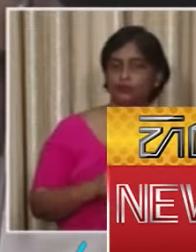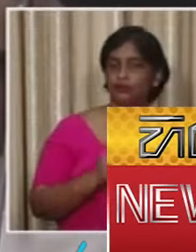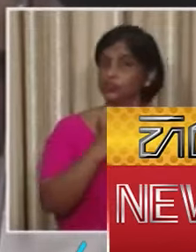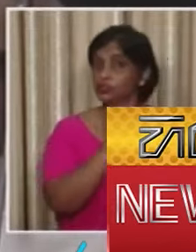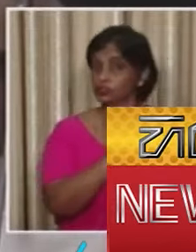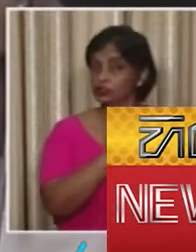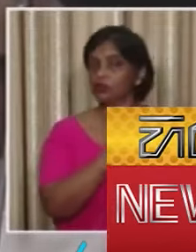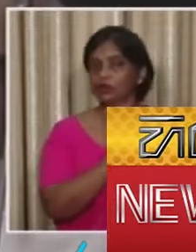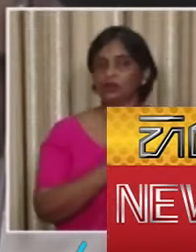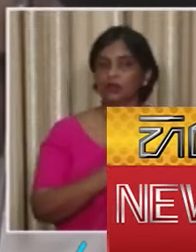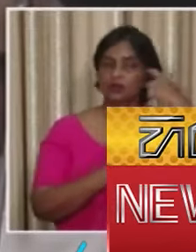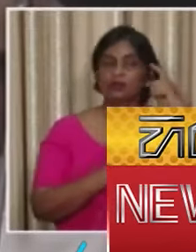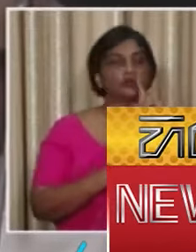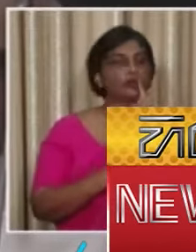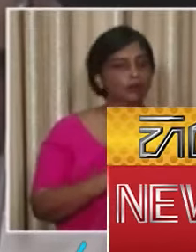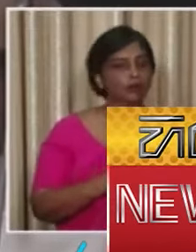Though he was in the TULF